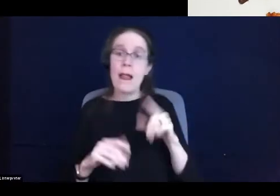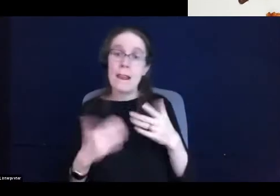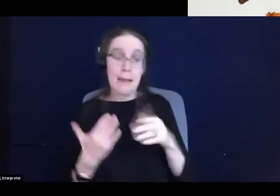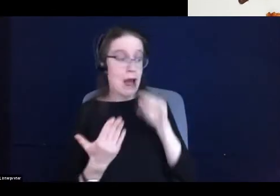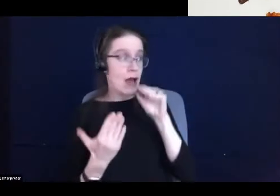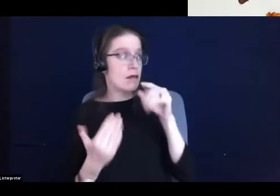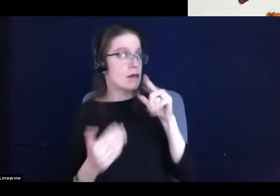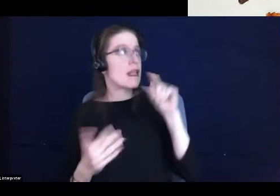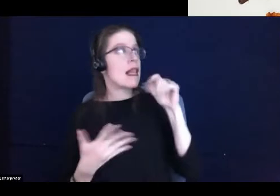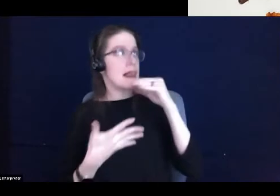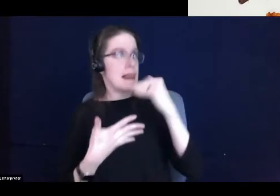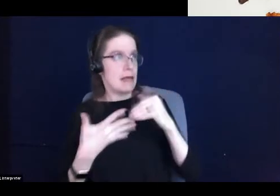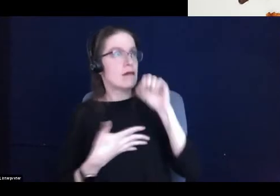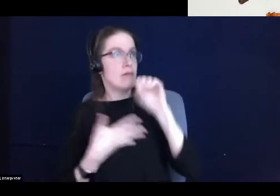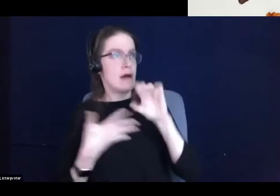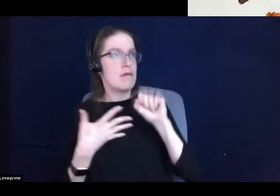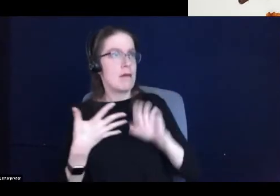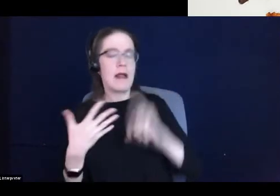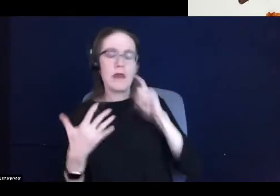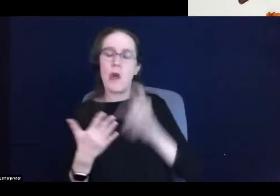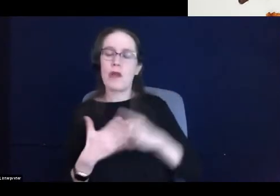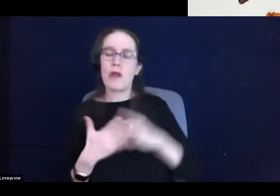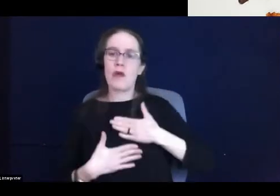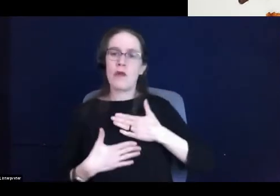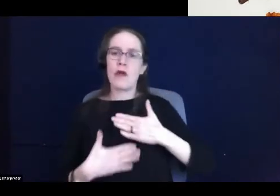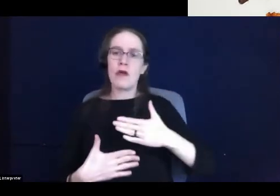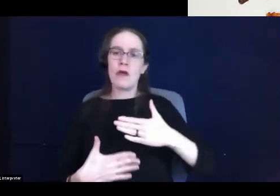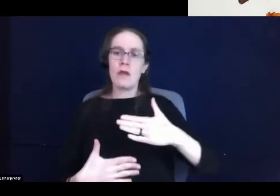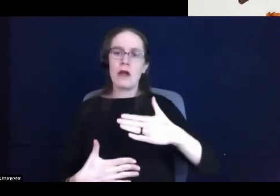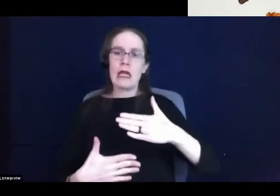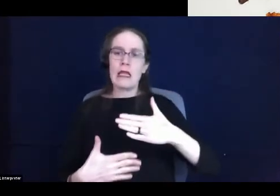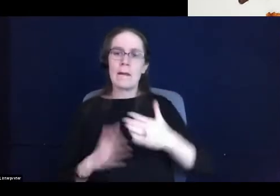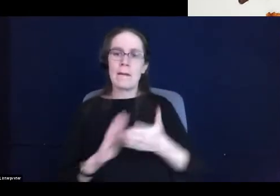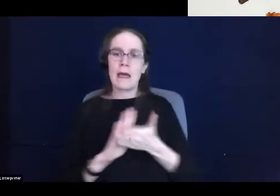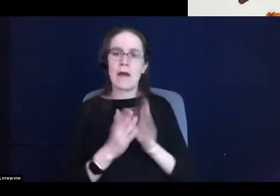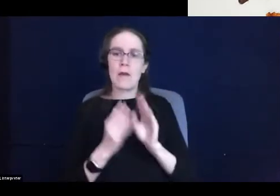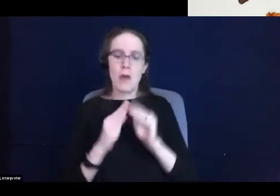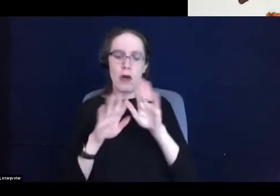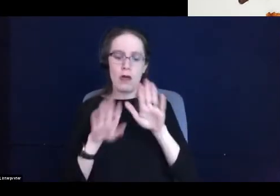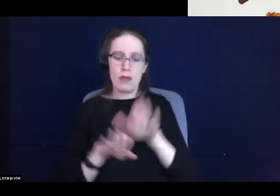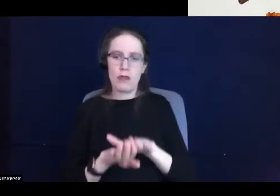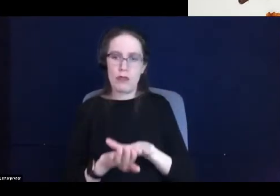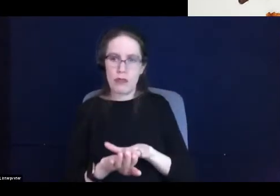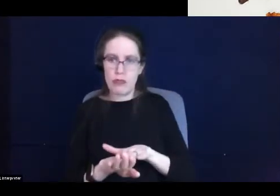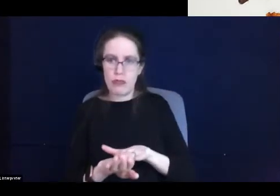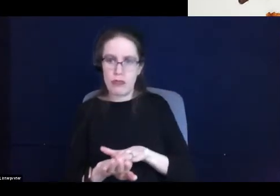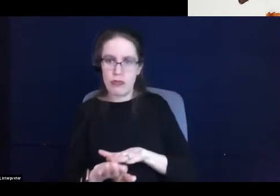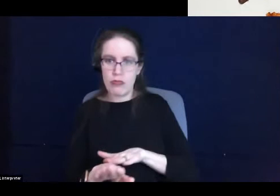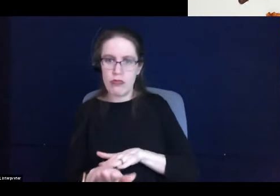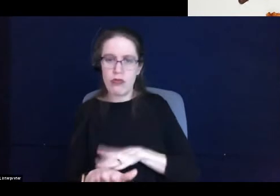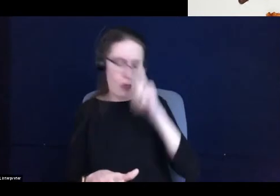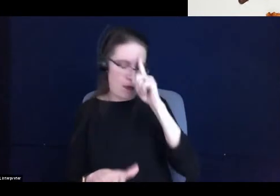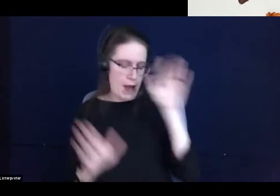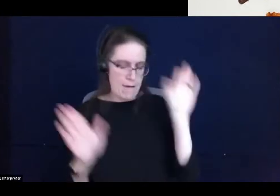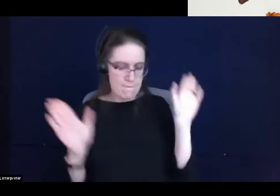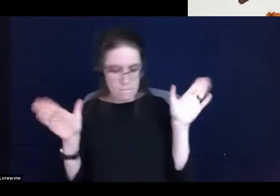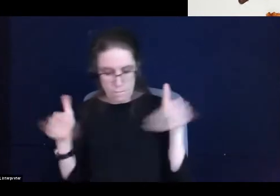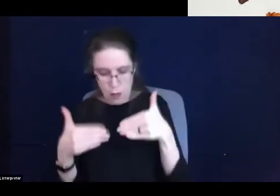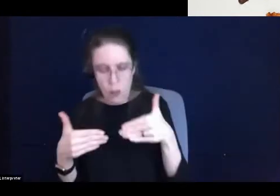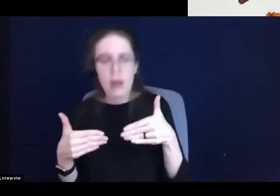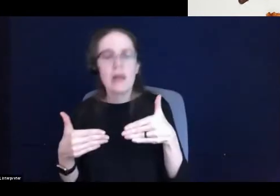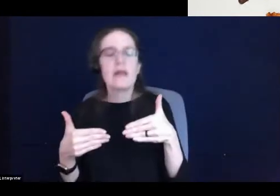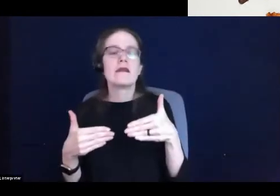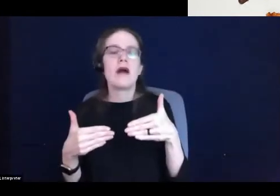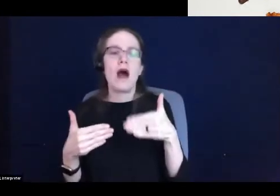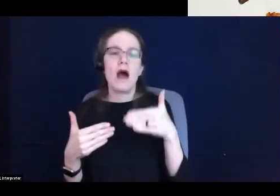they're able to focus on something else and really re-engage and be in the present of thinking through that list instead of their triggers.